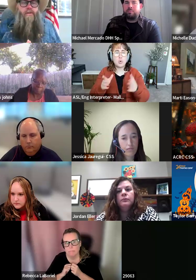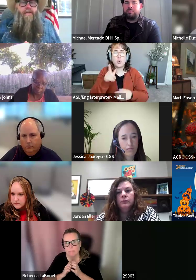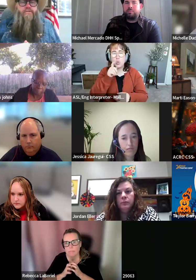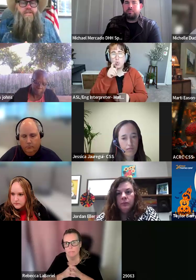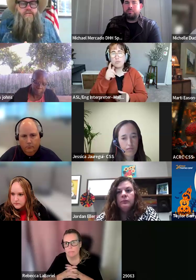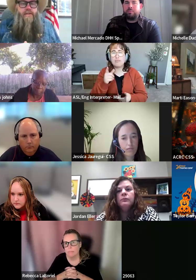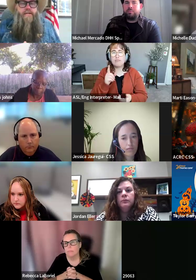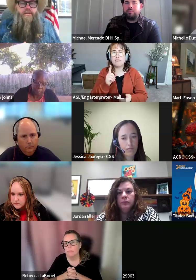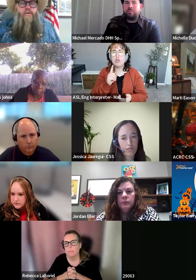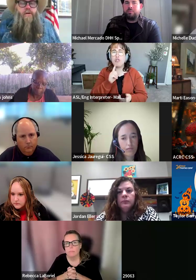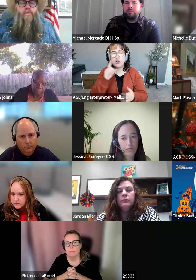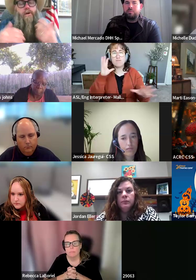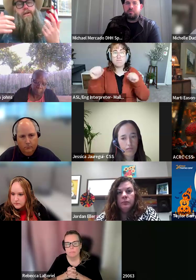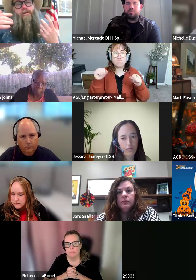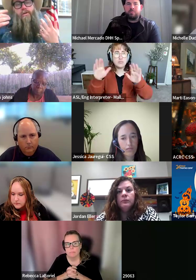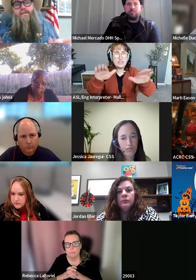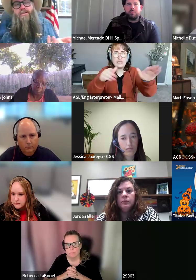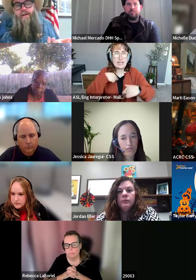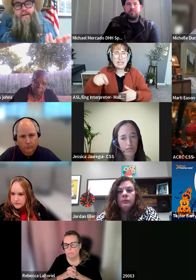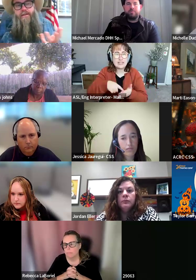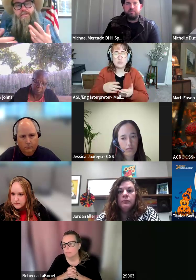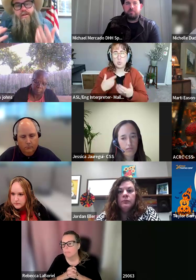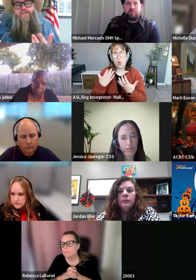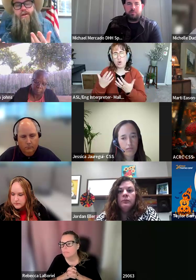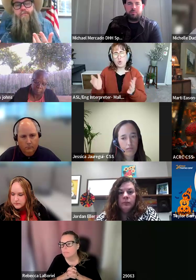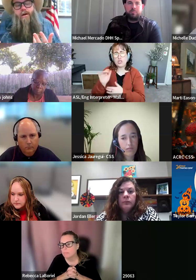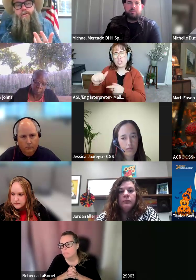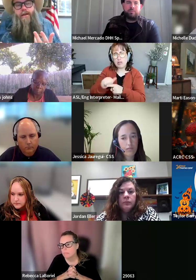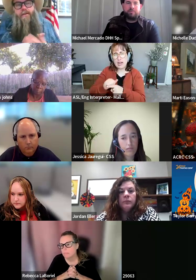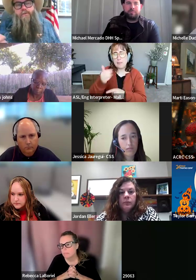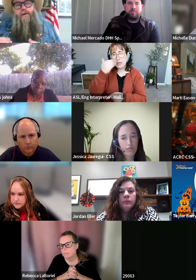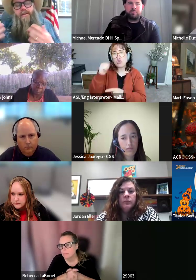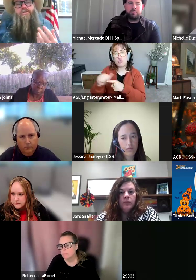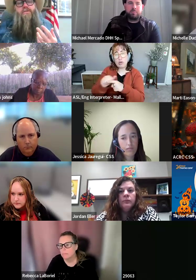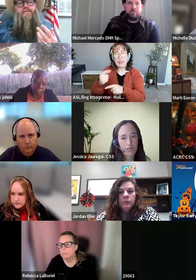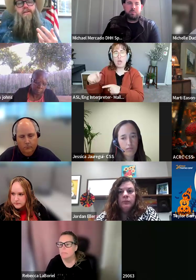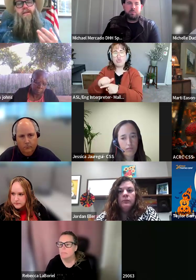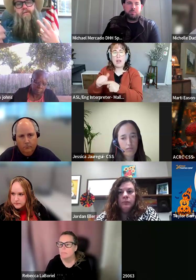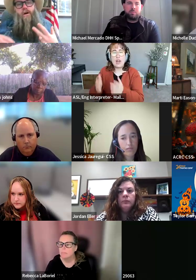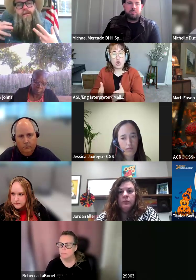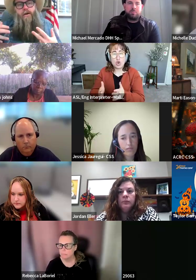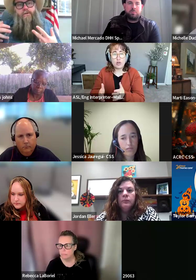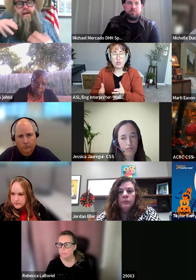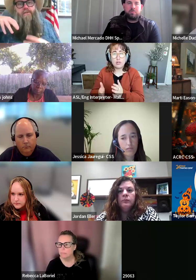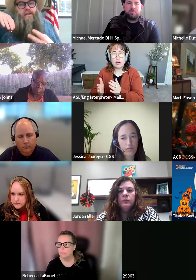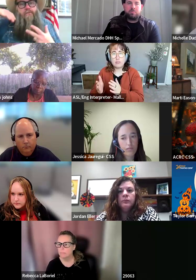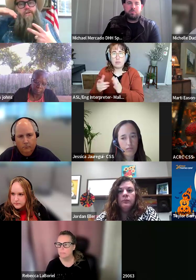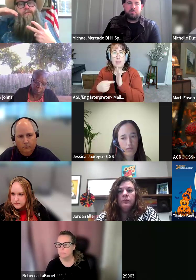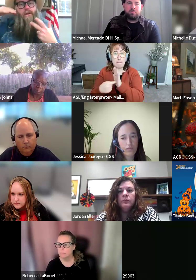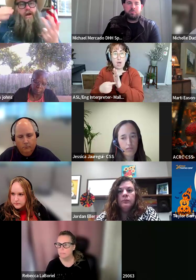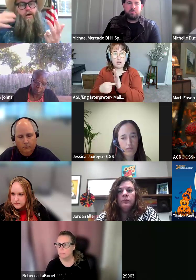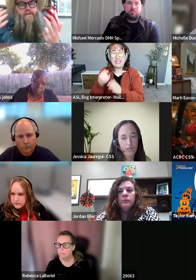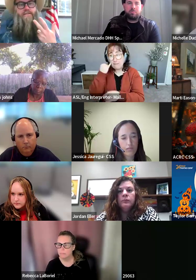that are really interested in doing that. So we want to encourage that training, because the train the trainer model, if you have an interest, it will allow you to